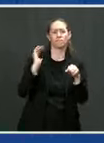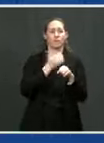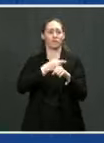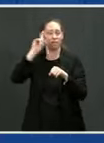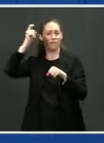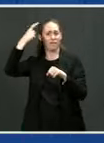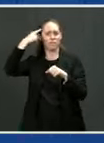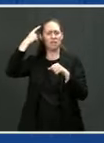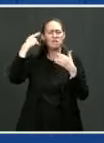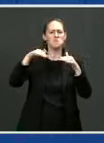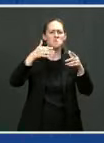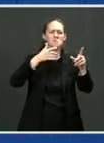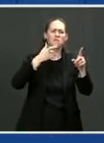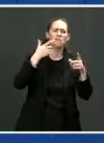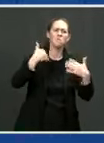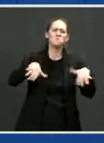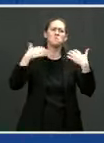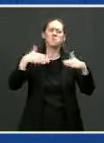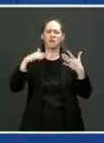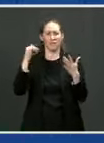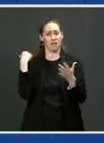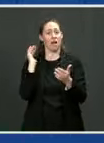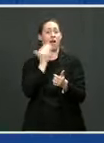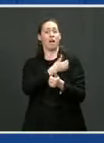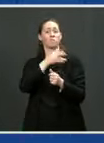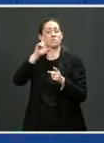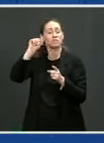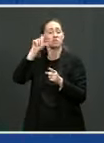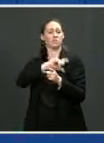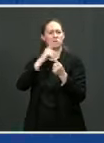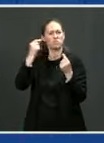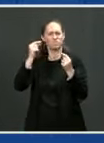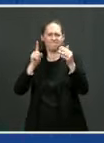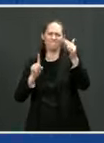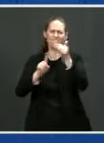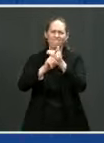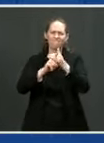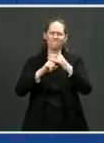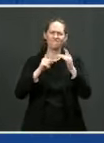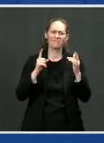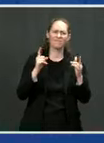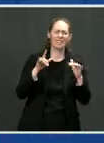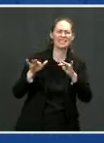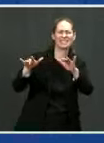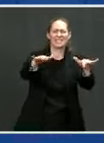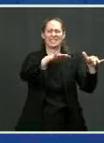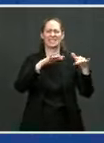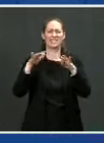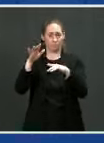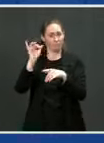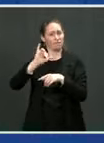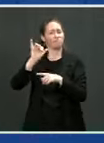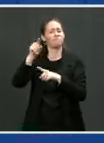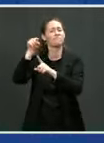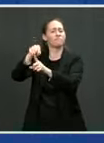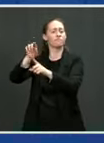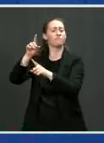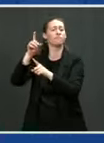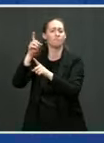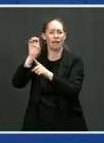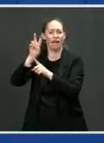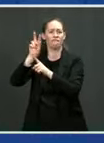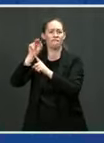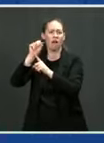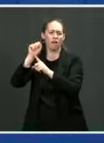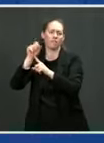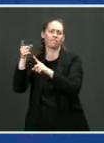again called to duty. On April 2nd, Officer Evans answered that call in giving his life to